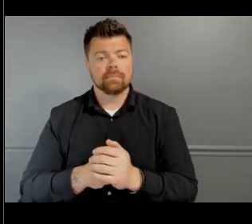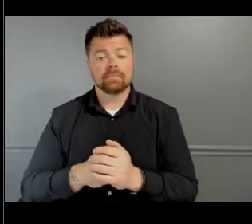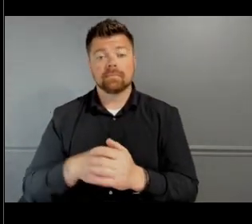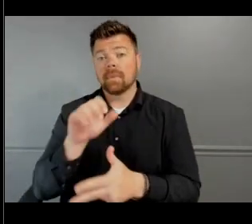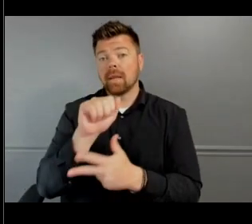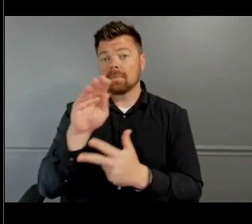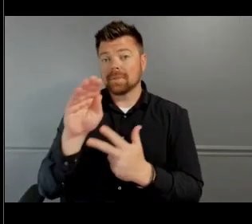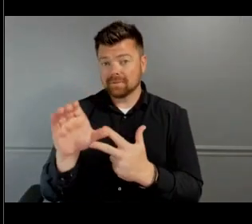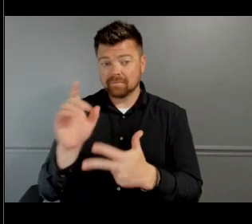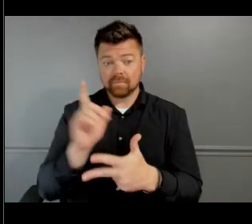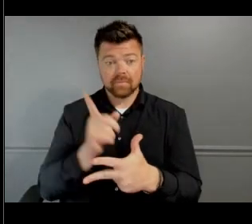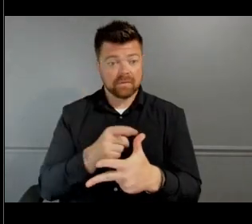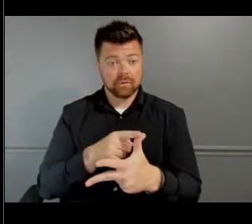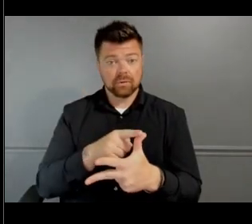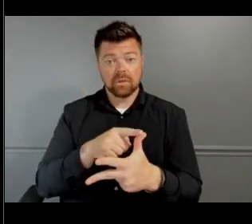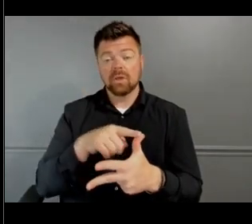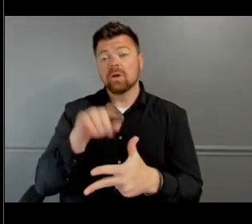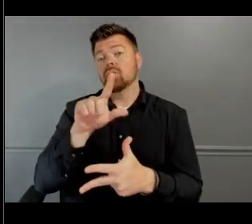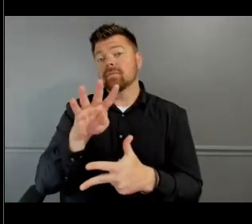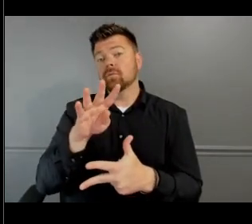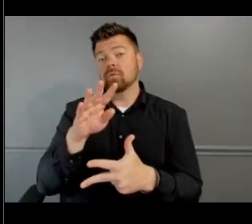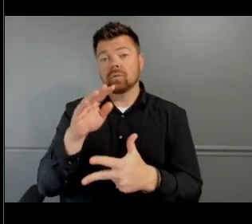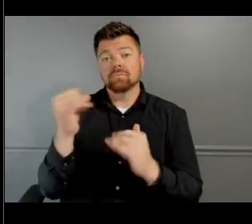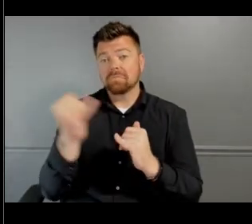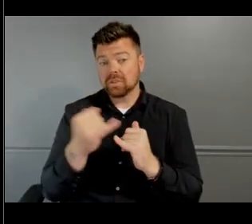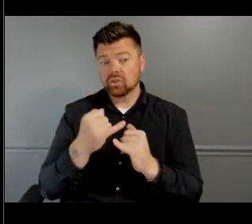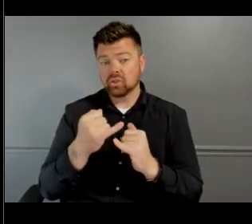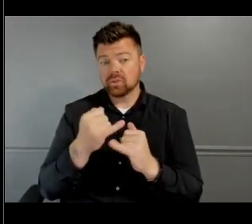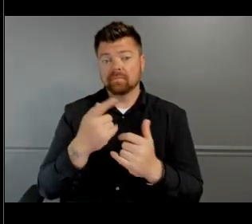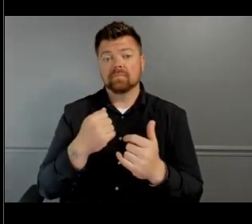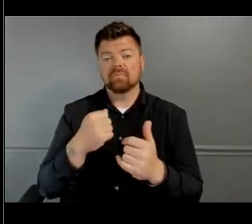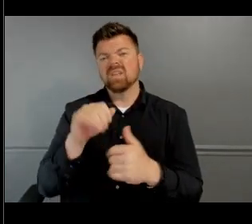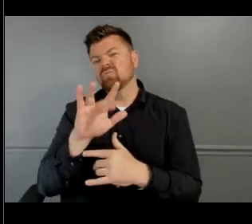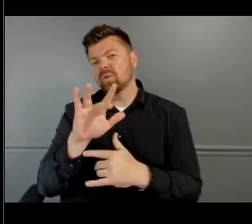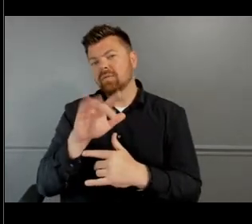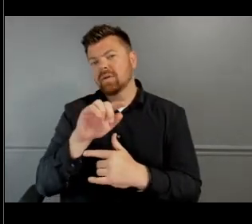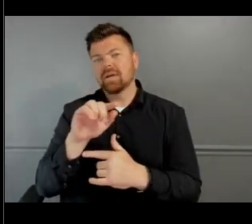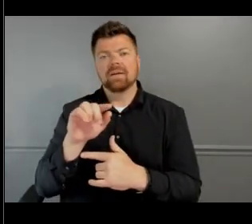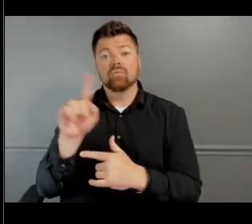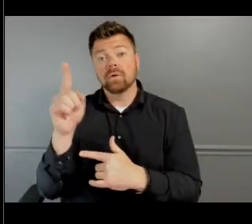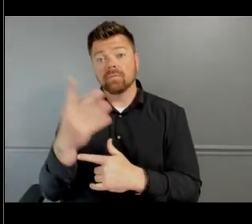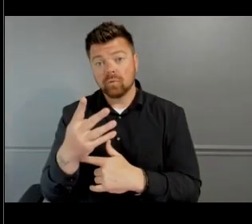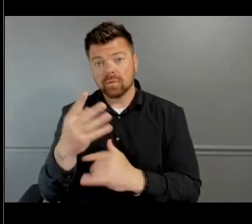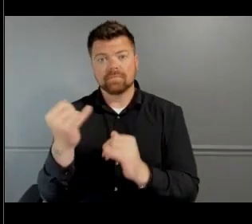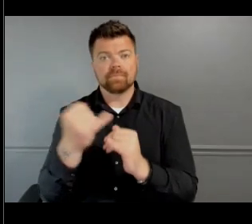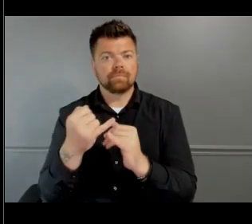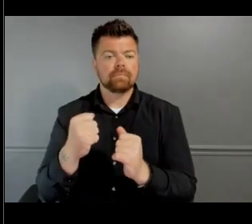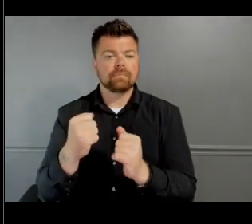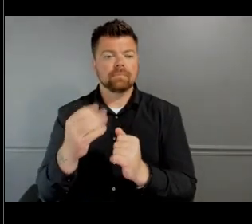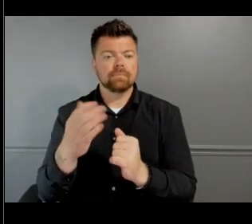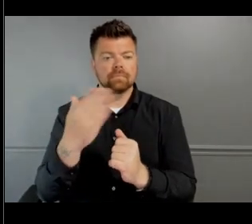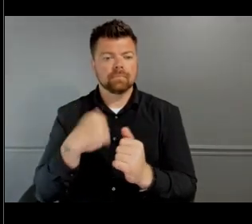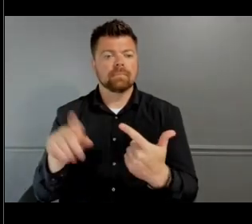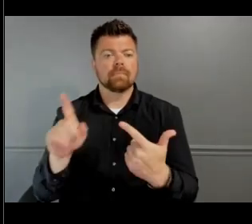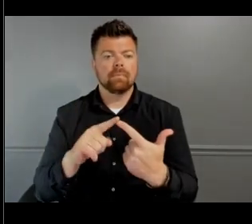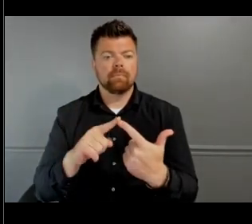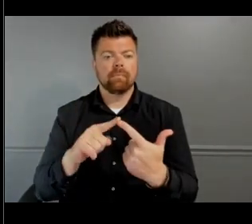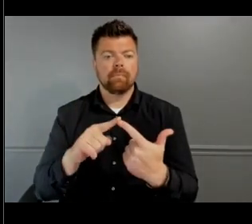The first option, 24 inches and 25 1/4 inch.